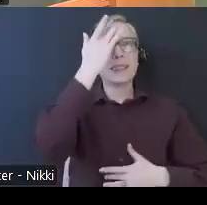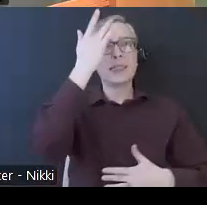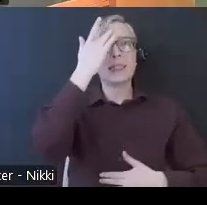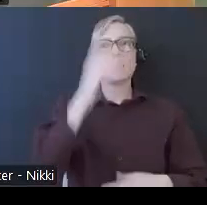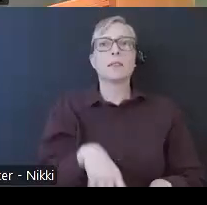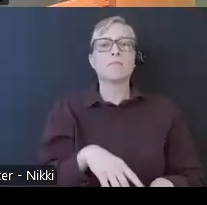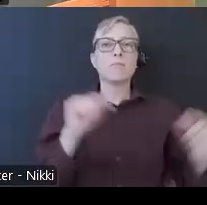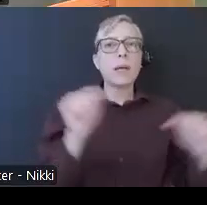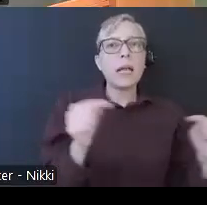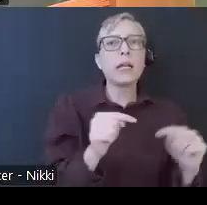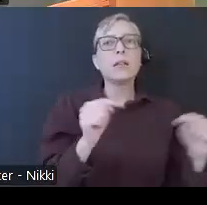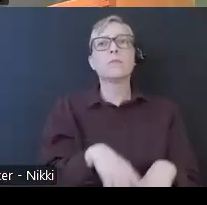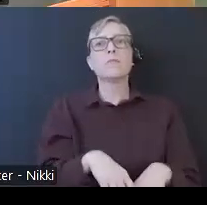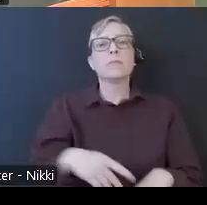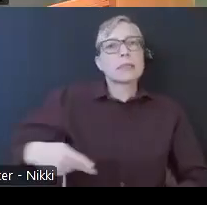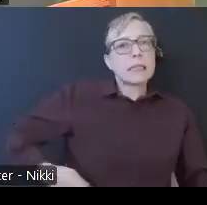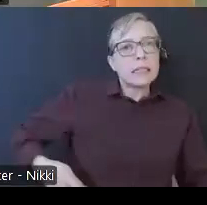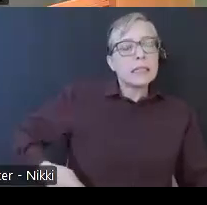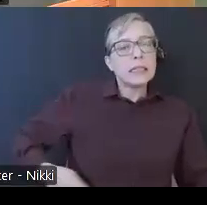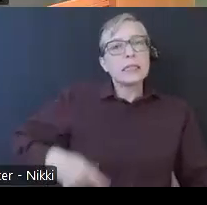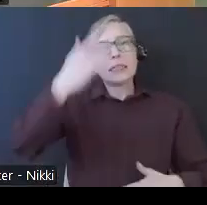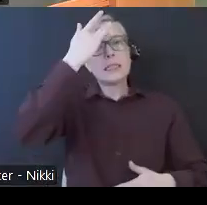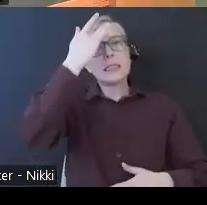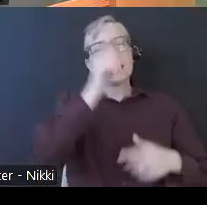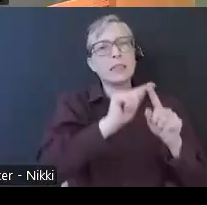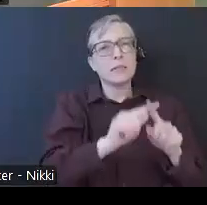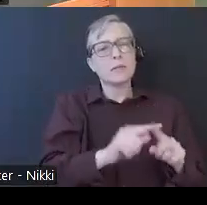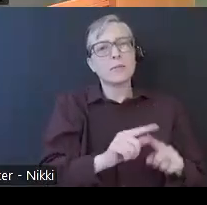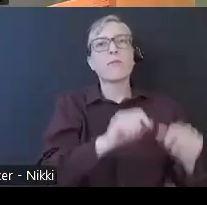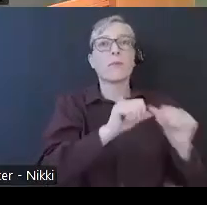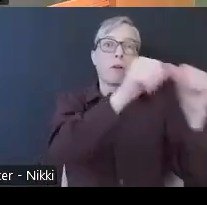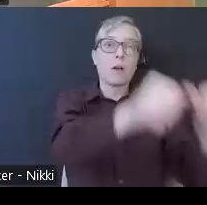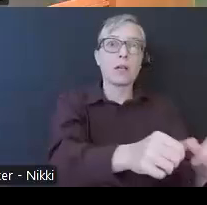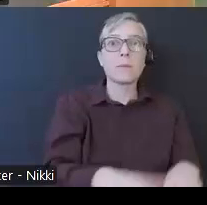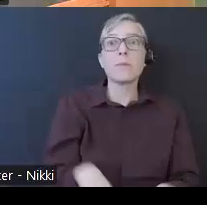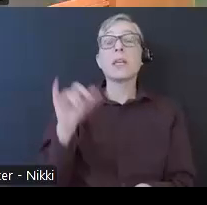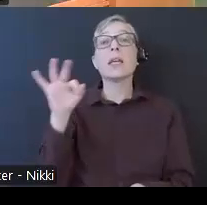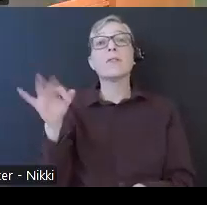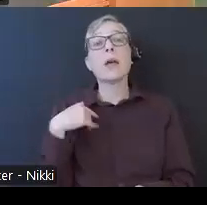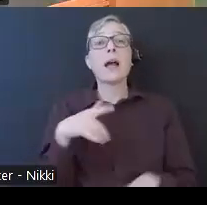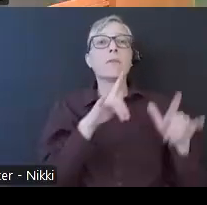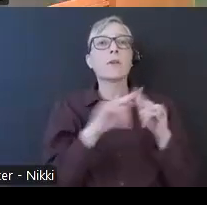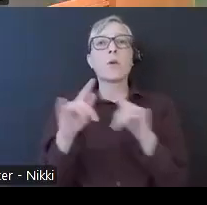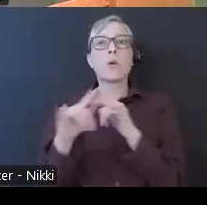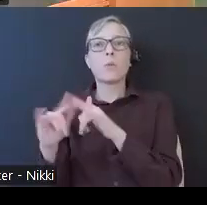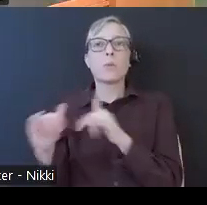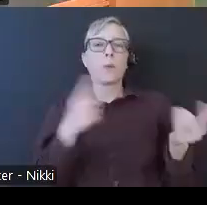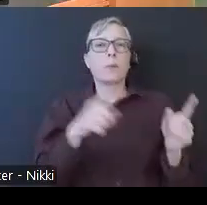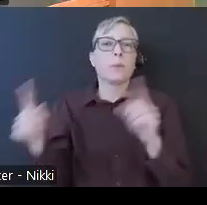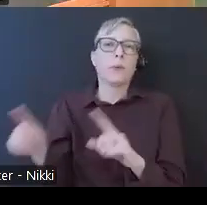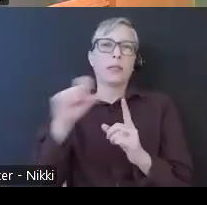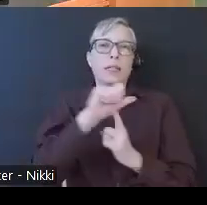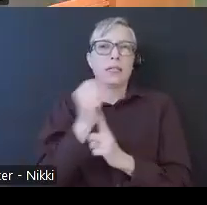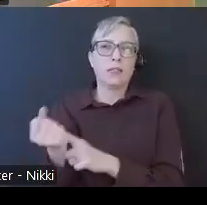cetera. And at these issues, if you have comorbid depression, it leads to worse control of the